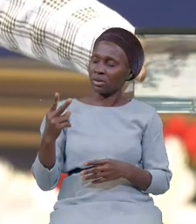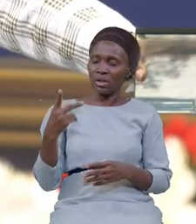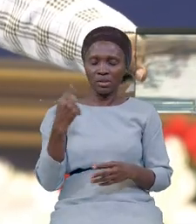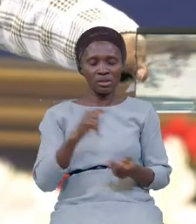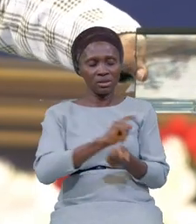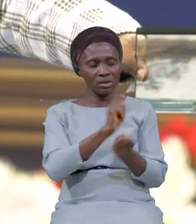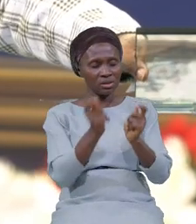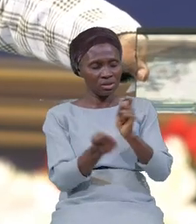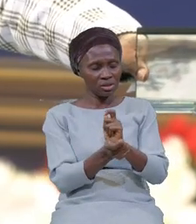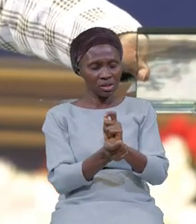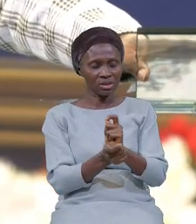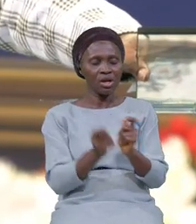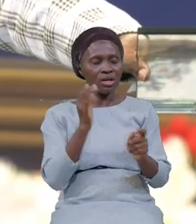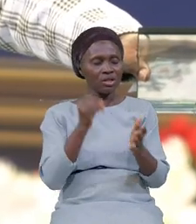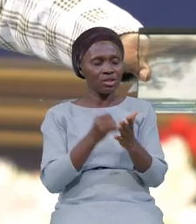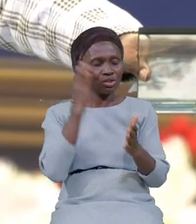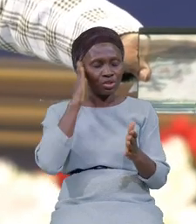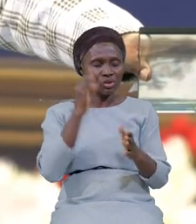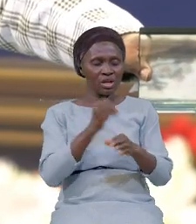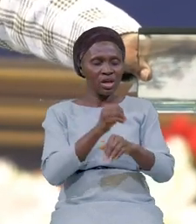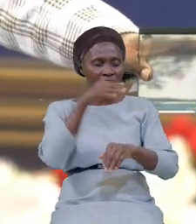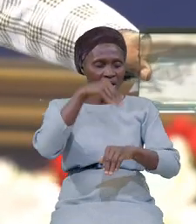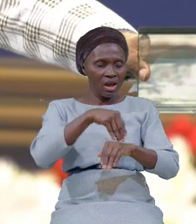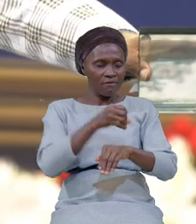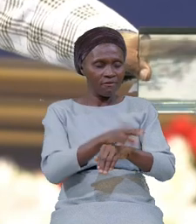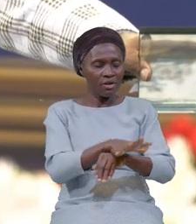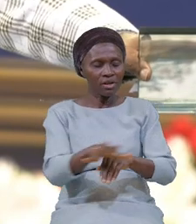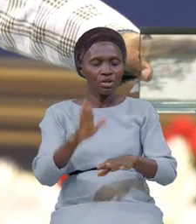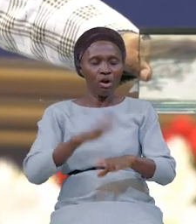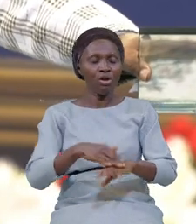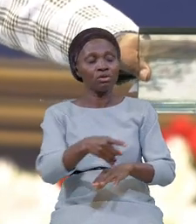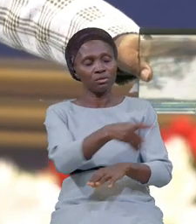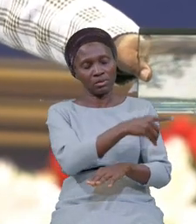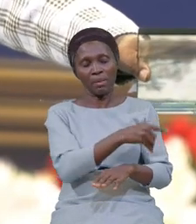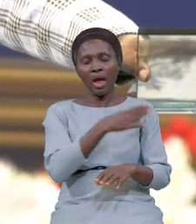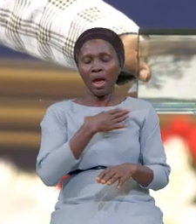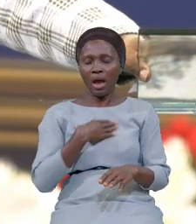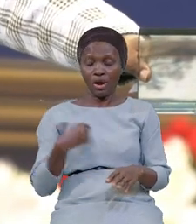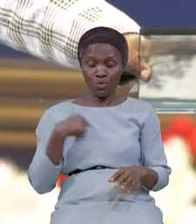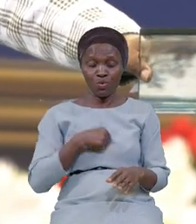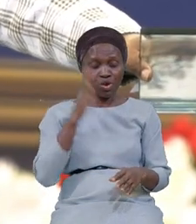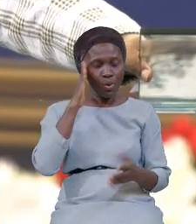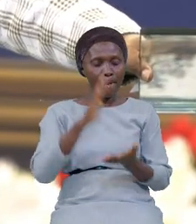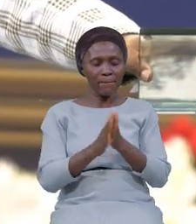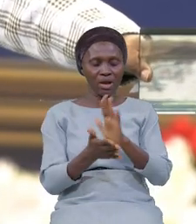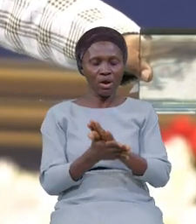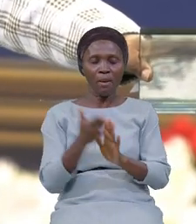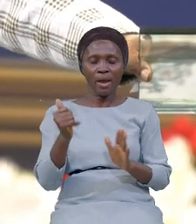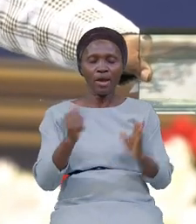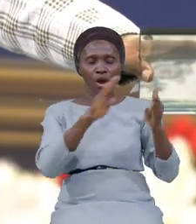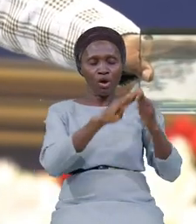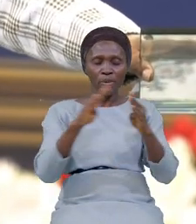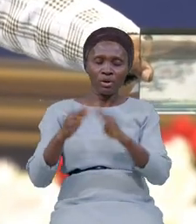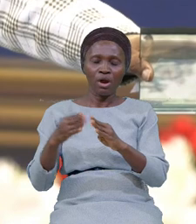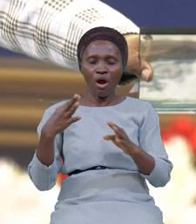the change will reflect on them. And we will become a community of